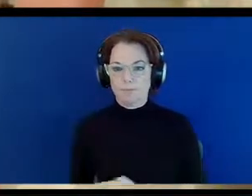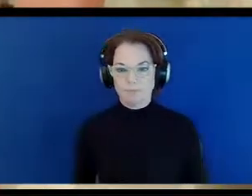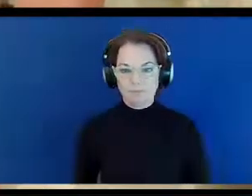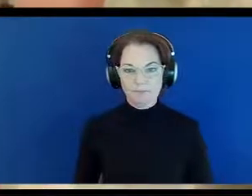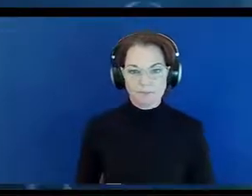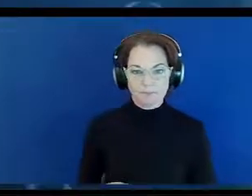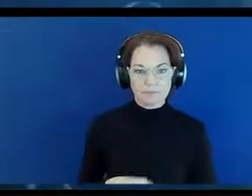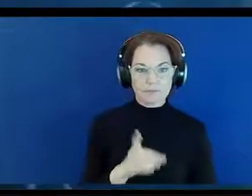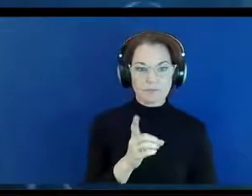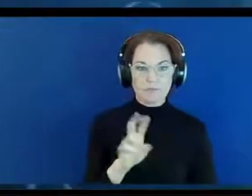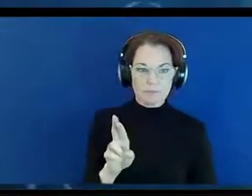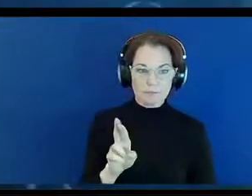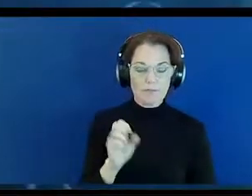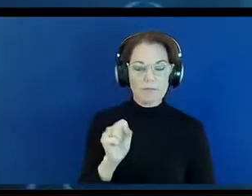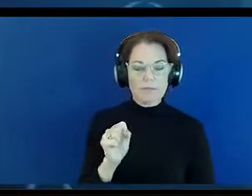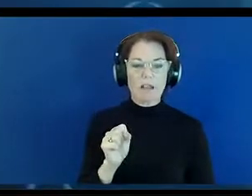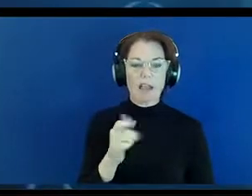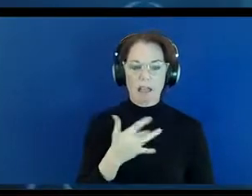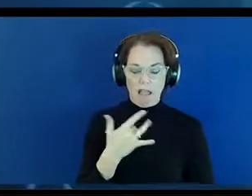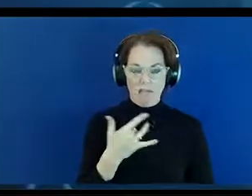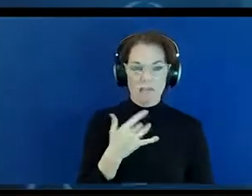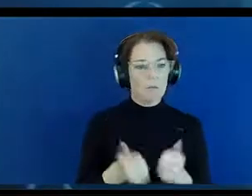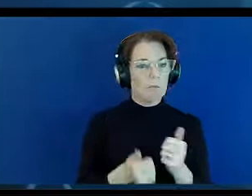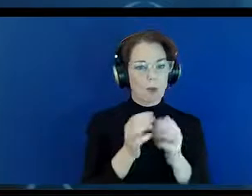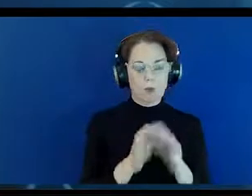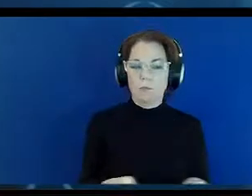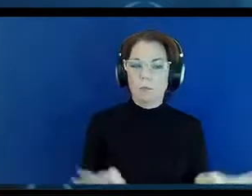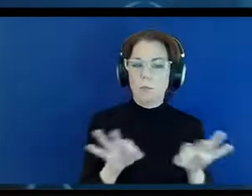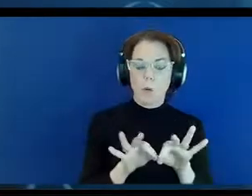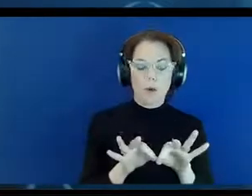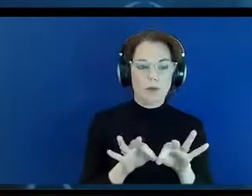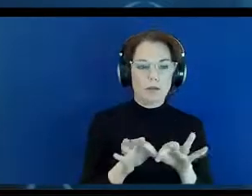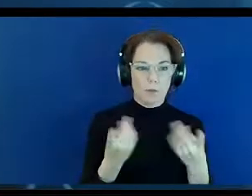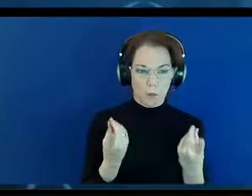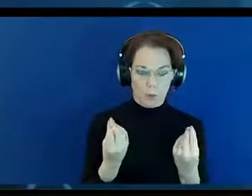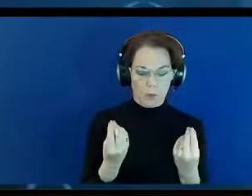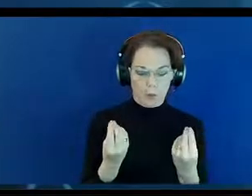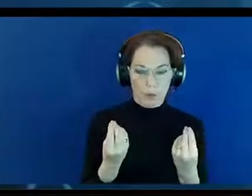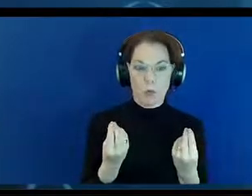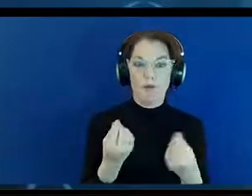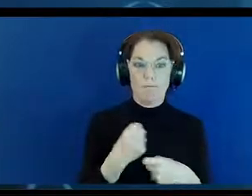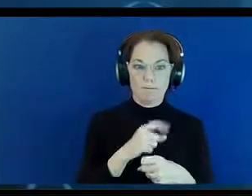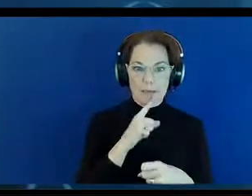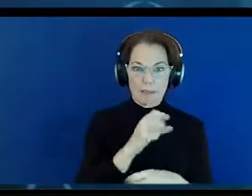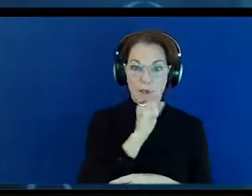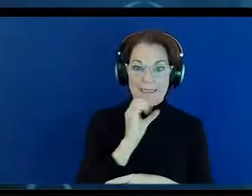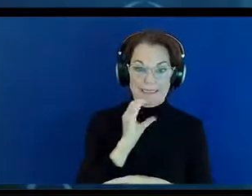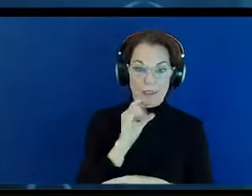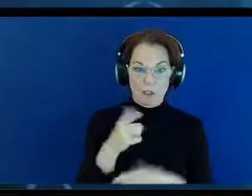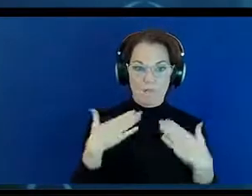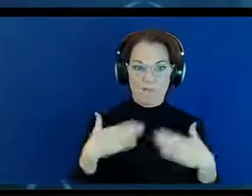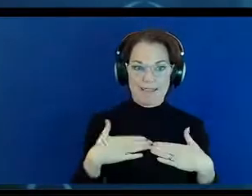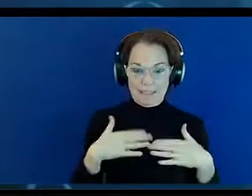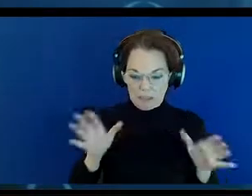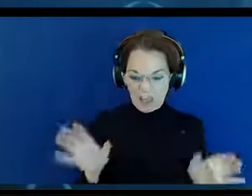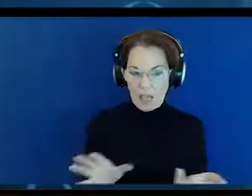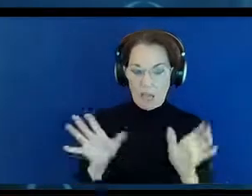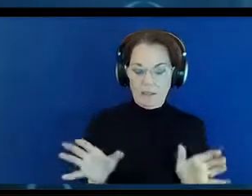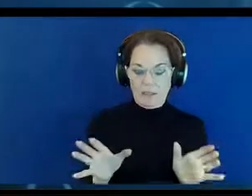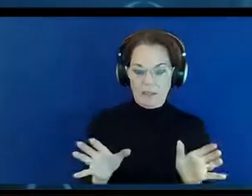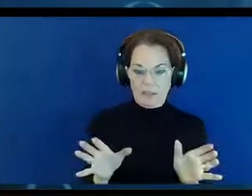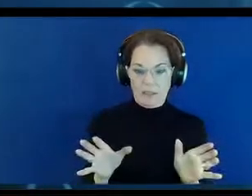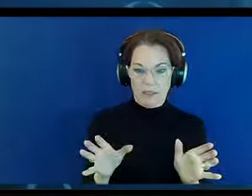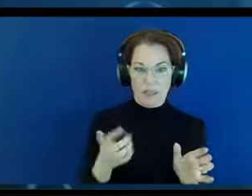thing we can do is to support seniors in ensuring that they're physically active and that they're seen and can be